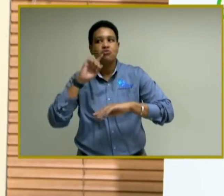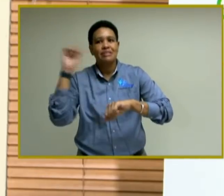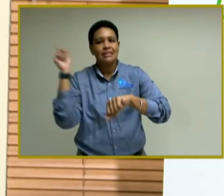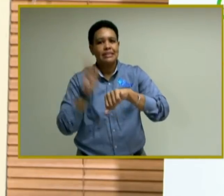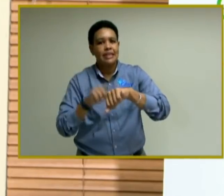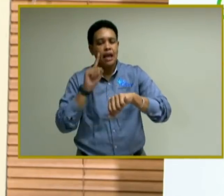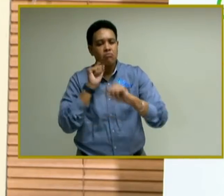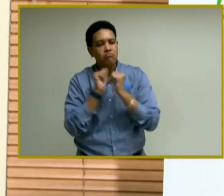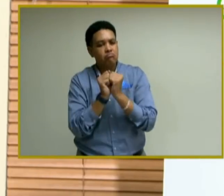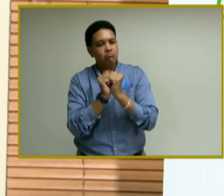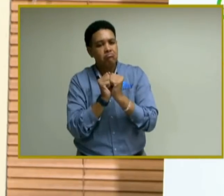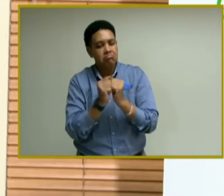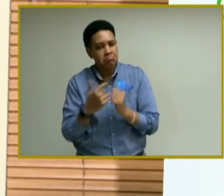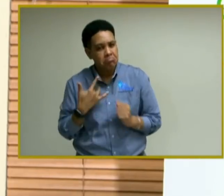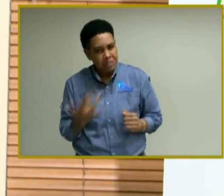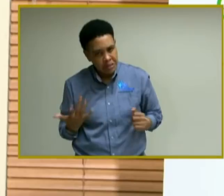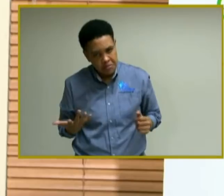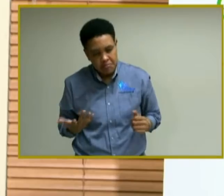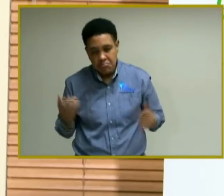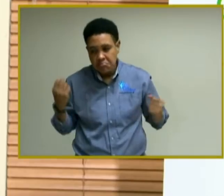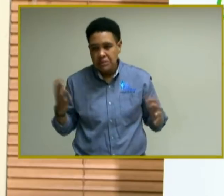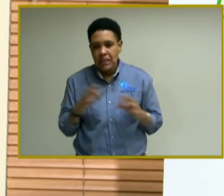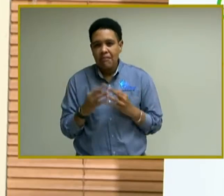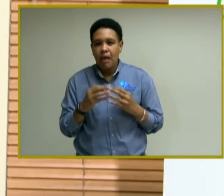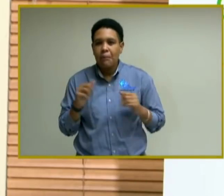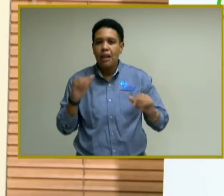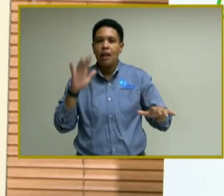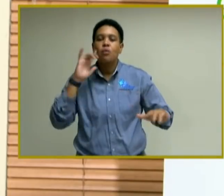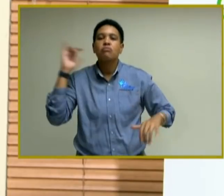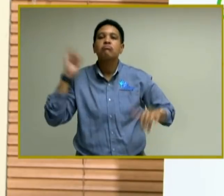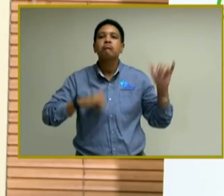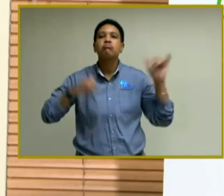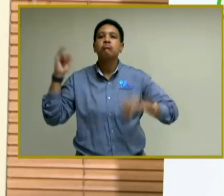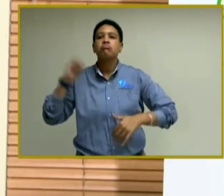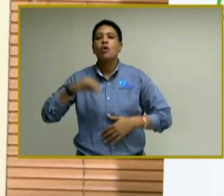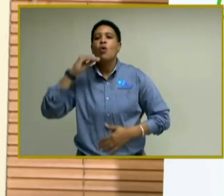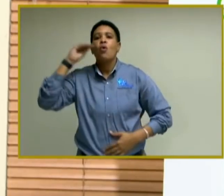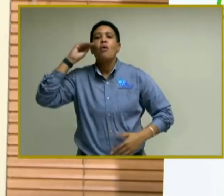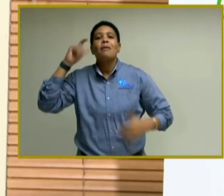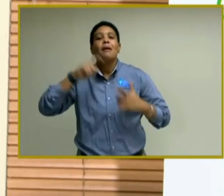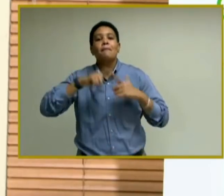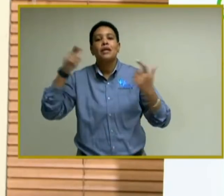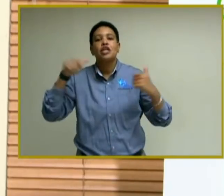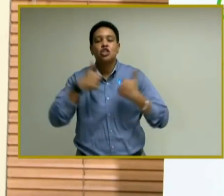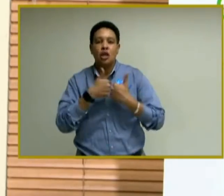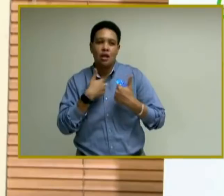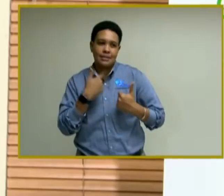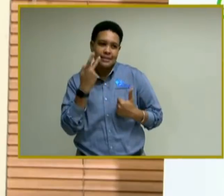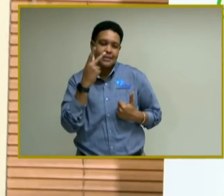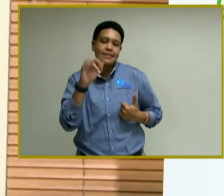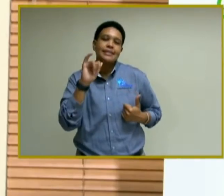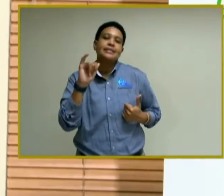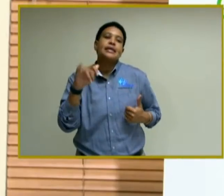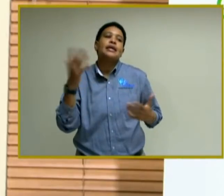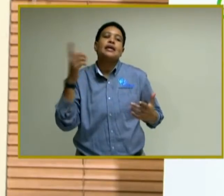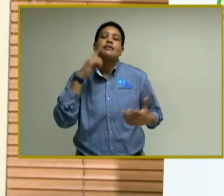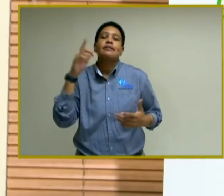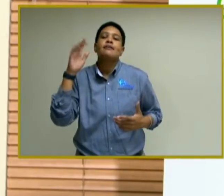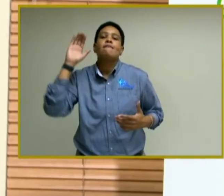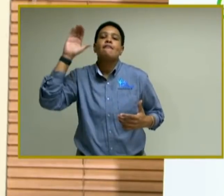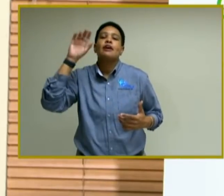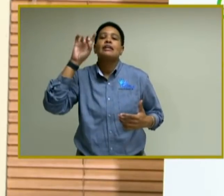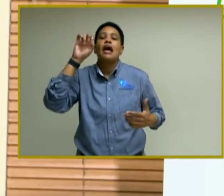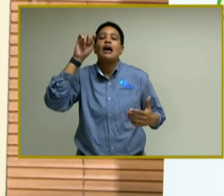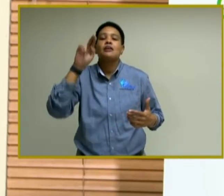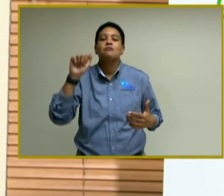time of togetherness. Many family members will come home. A big challenge that we face is the diaspora